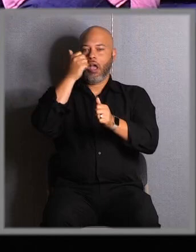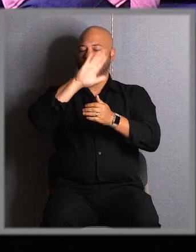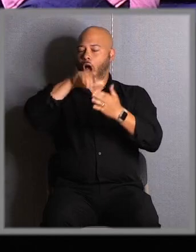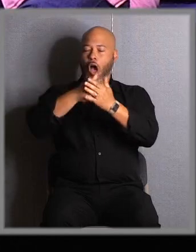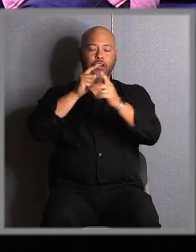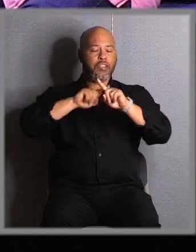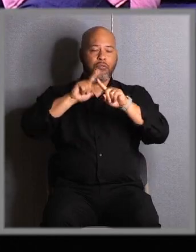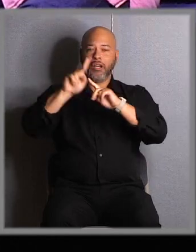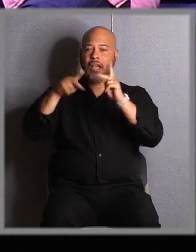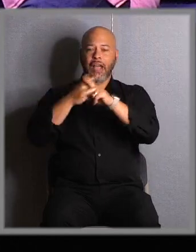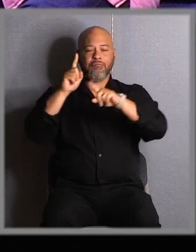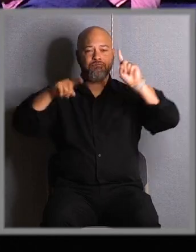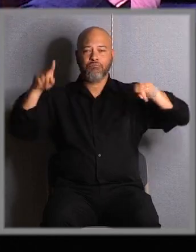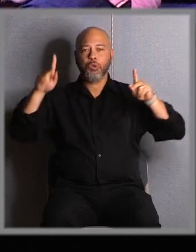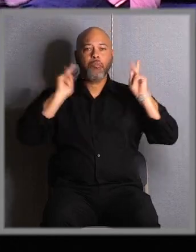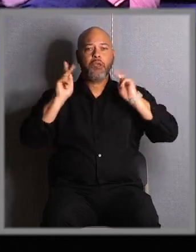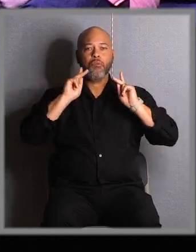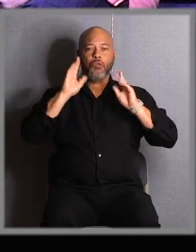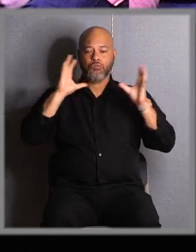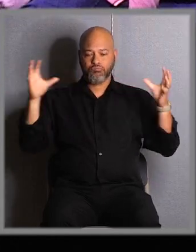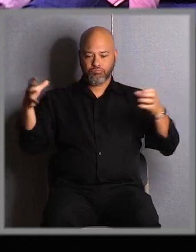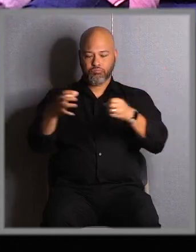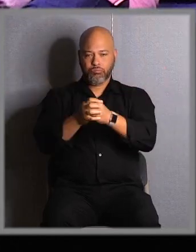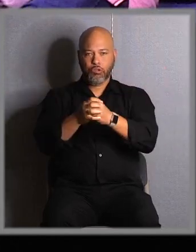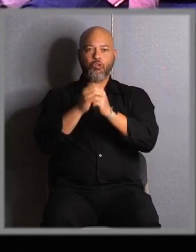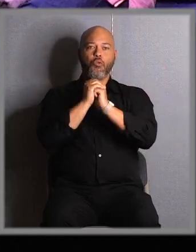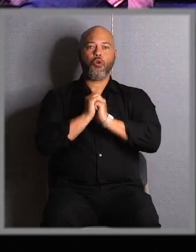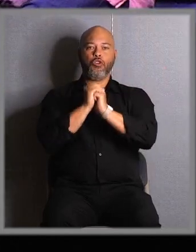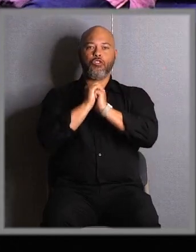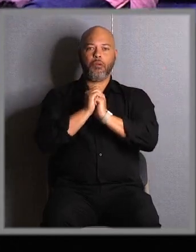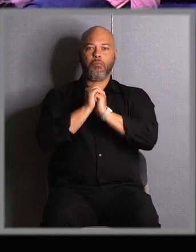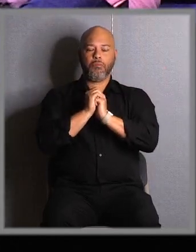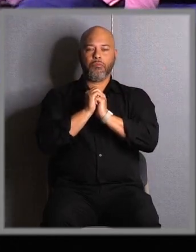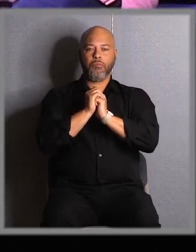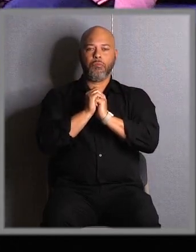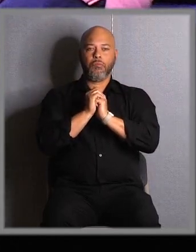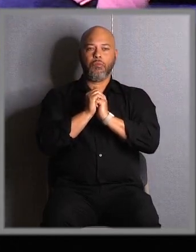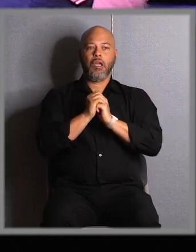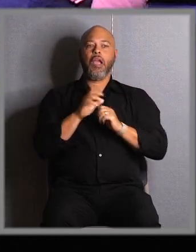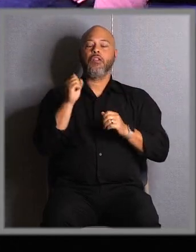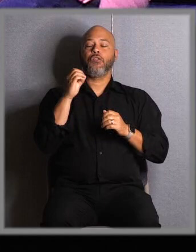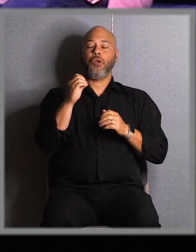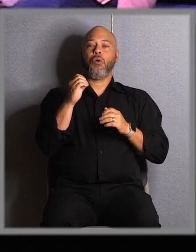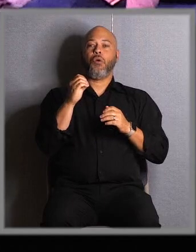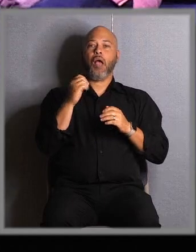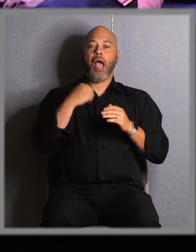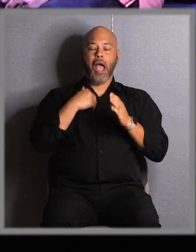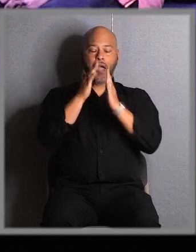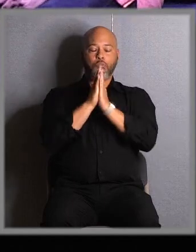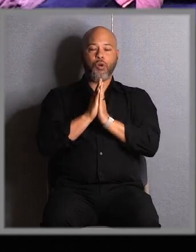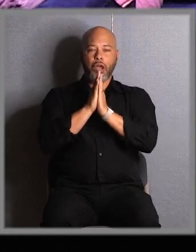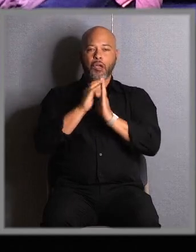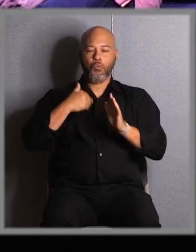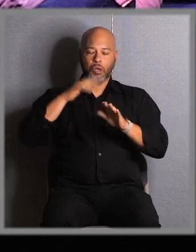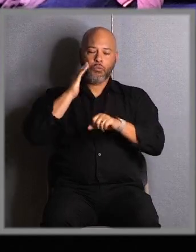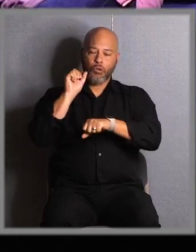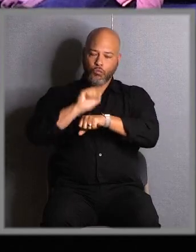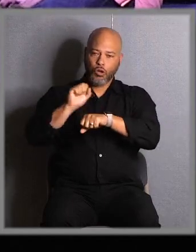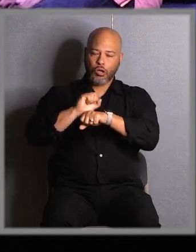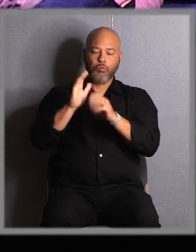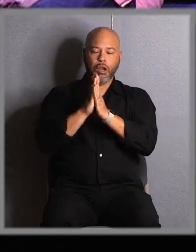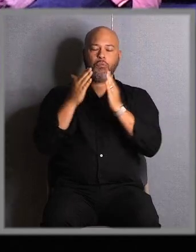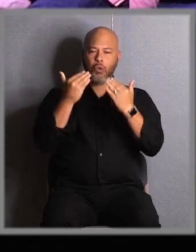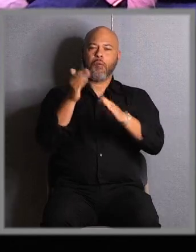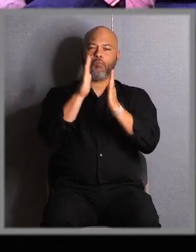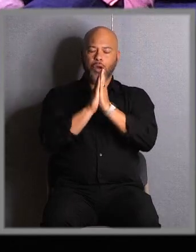nation coming together to worship. And toward that end, I pray that we'll work and pray. So let's pray